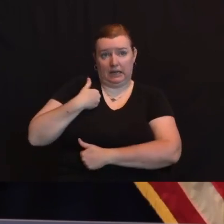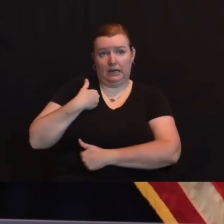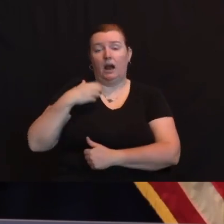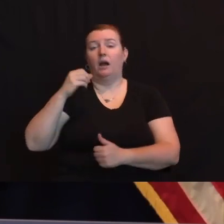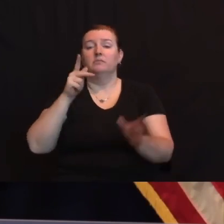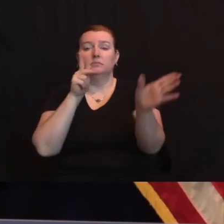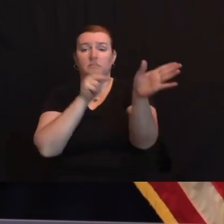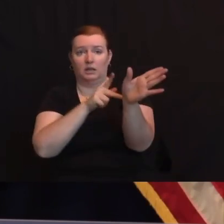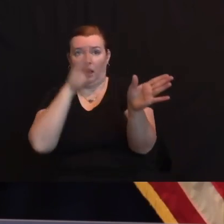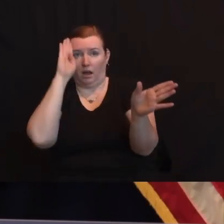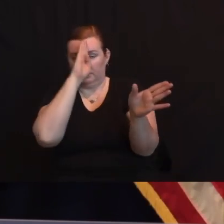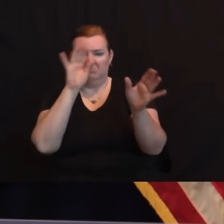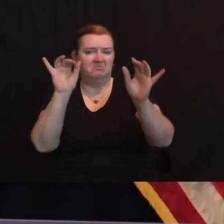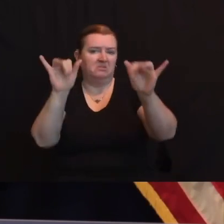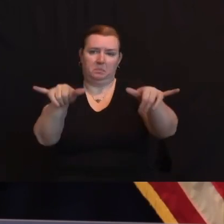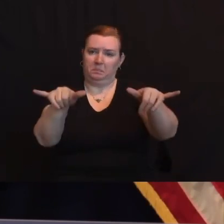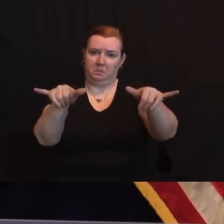numbers remain the same.